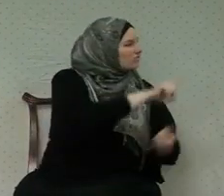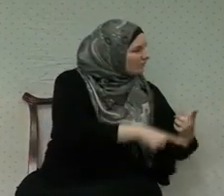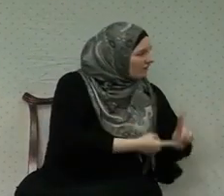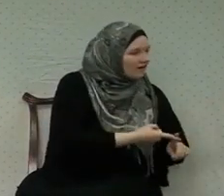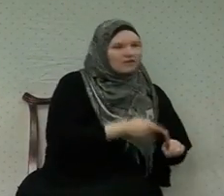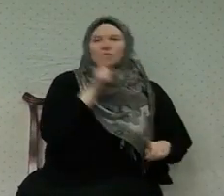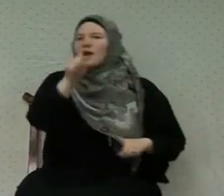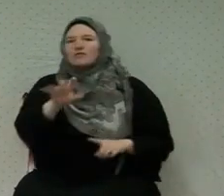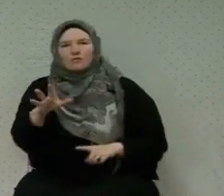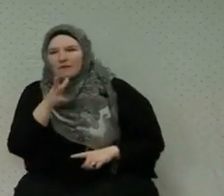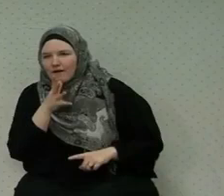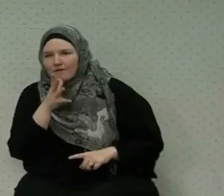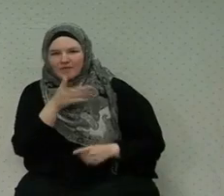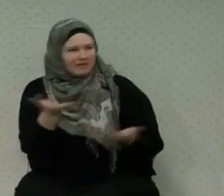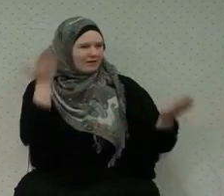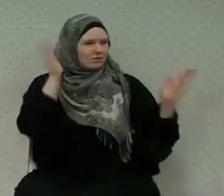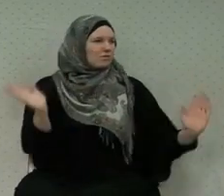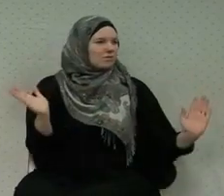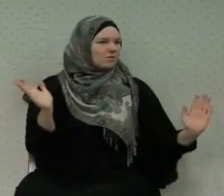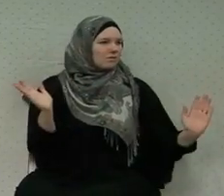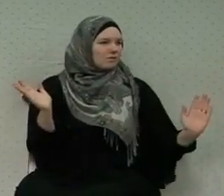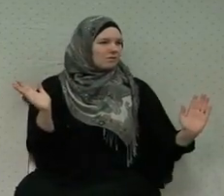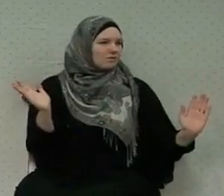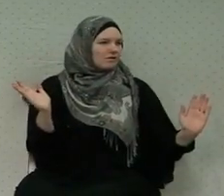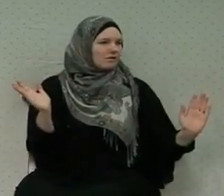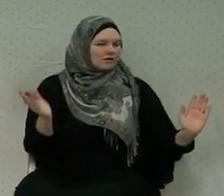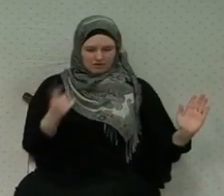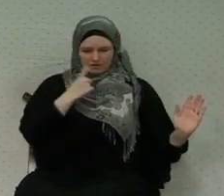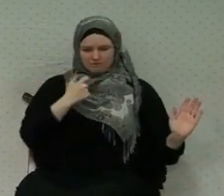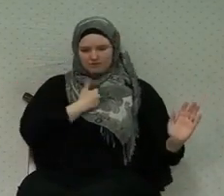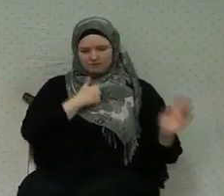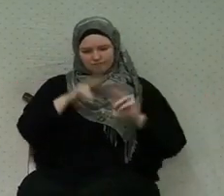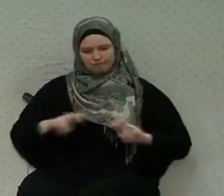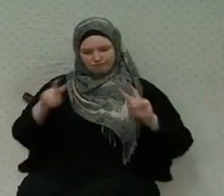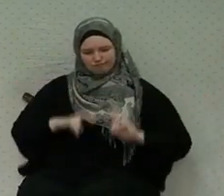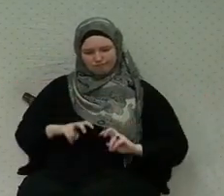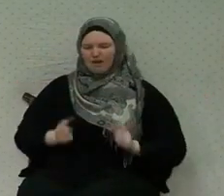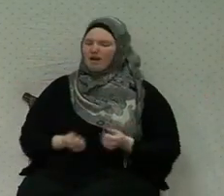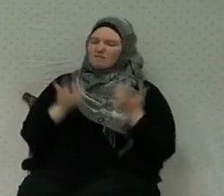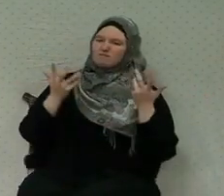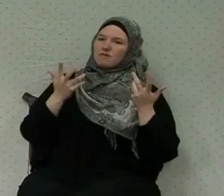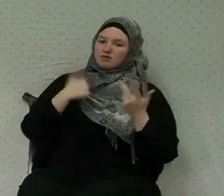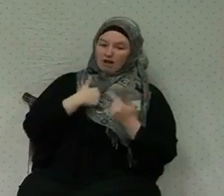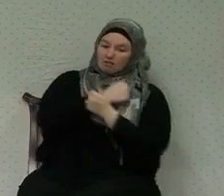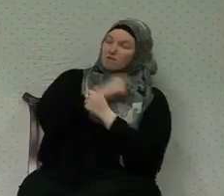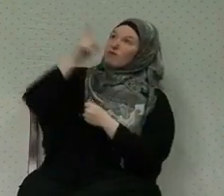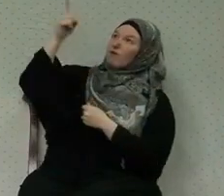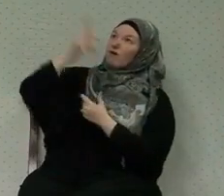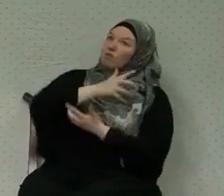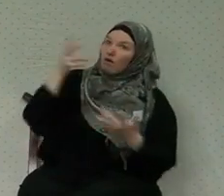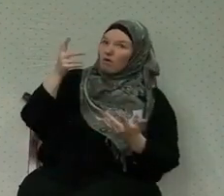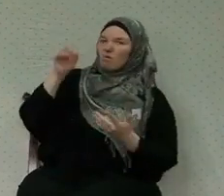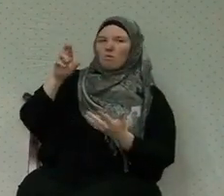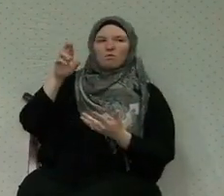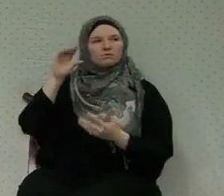don't ask your mom, they wouldn't know. Ask yourself how much you love him. Because